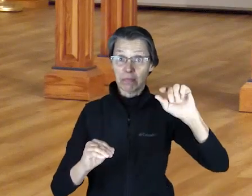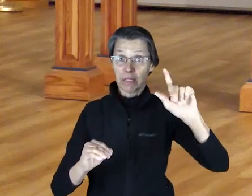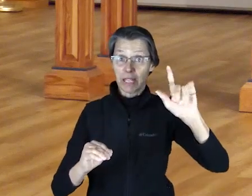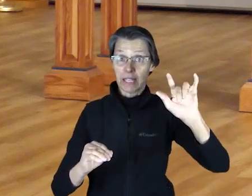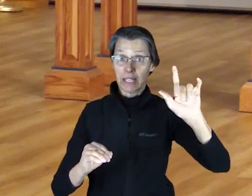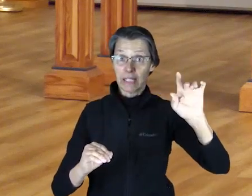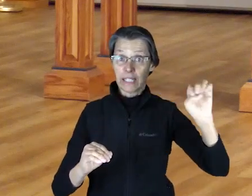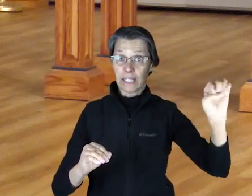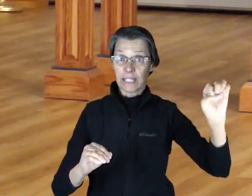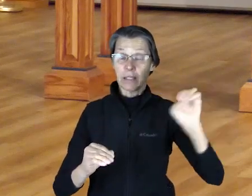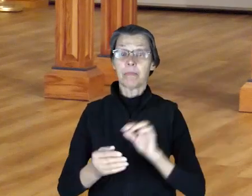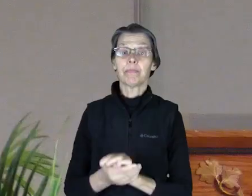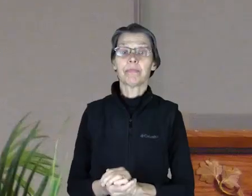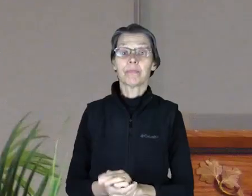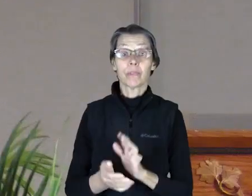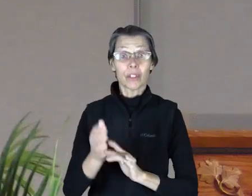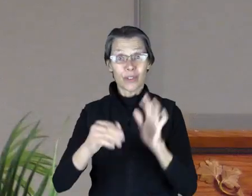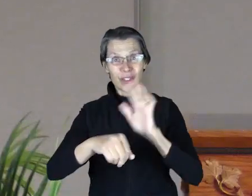Galilee.